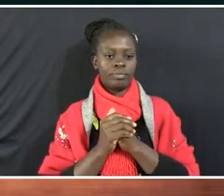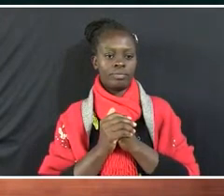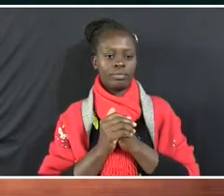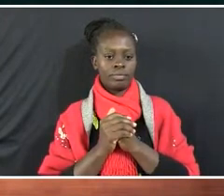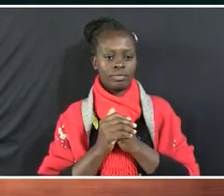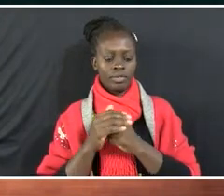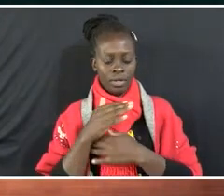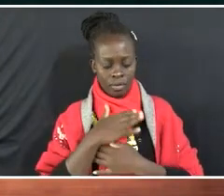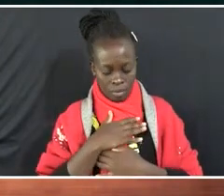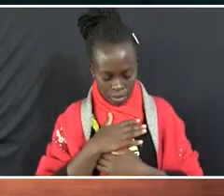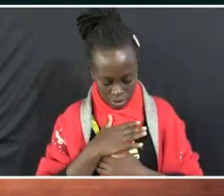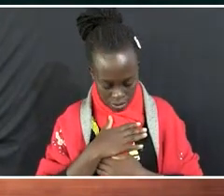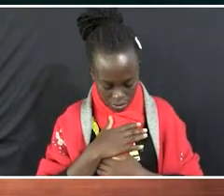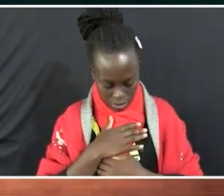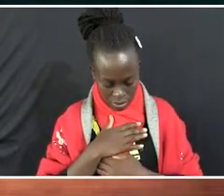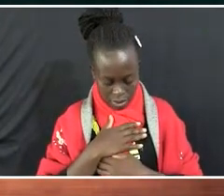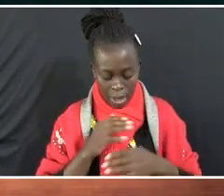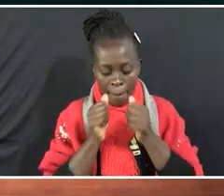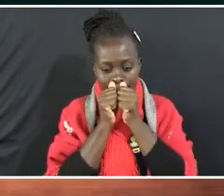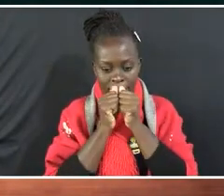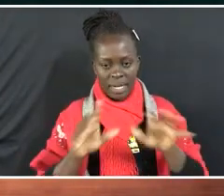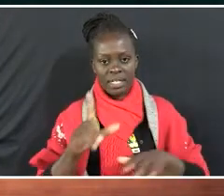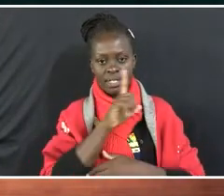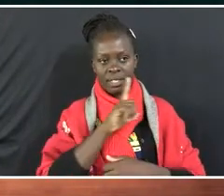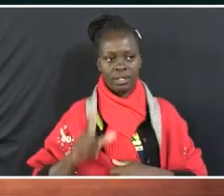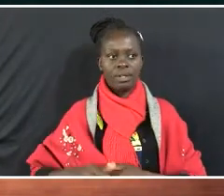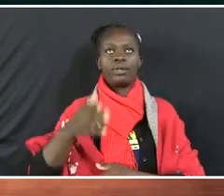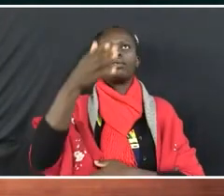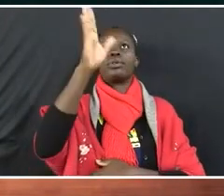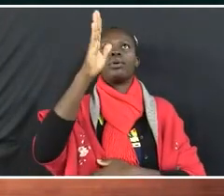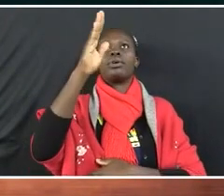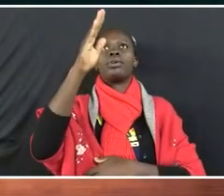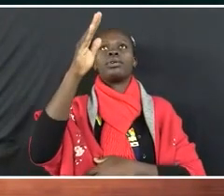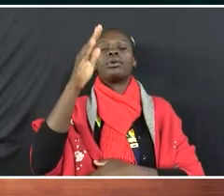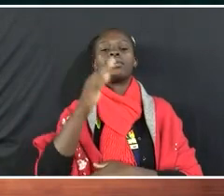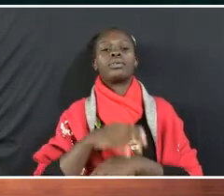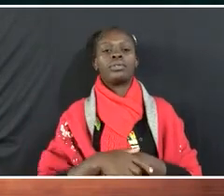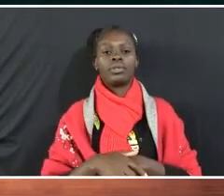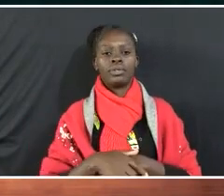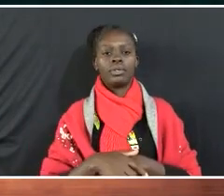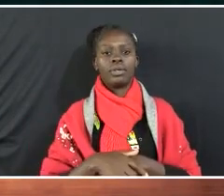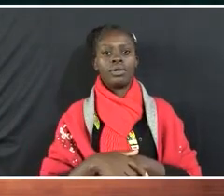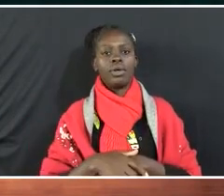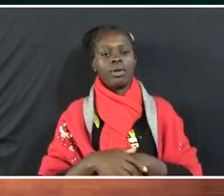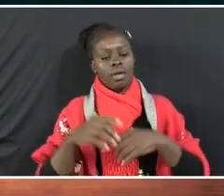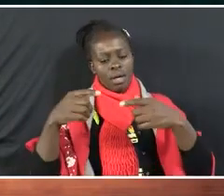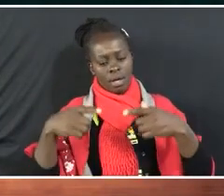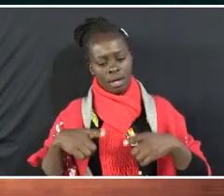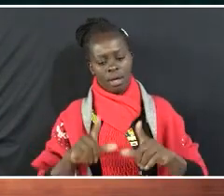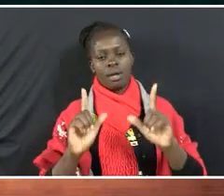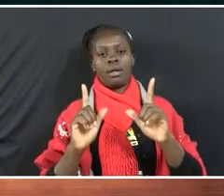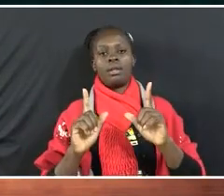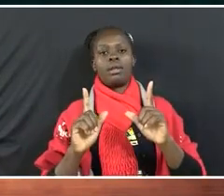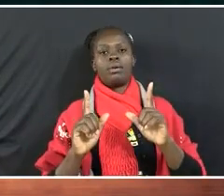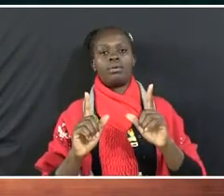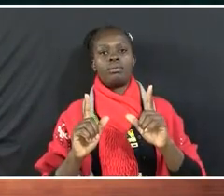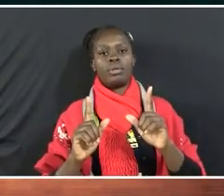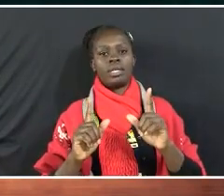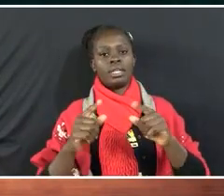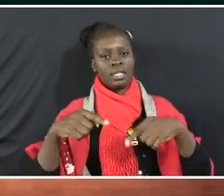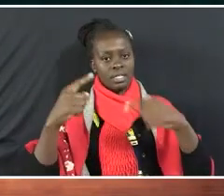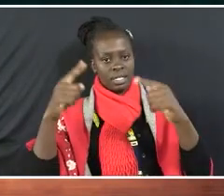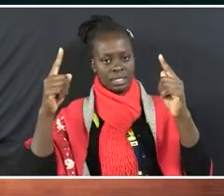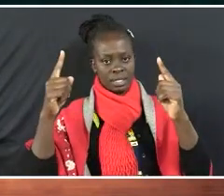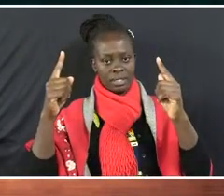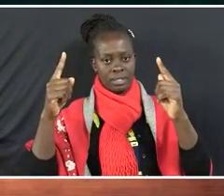his face before the king and said, blessed be the Lord God of thy father, which has delivered up the men that lifted up their hand against my